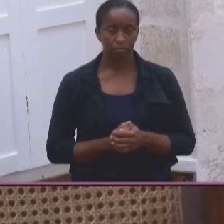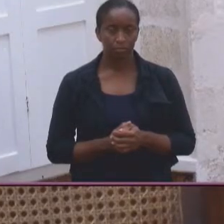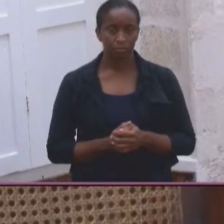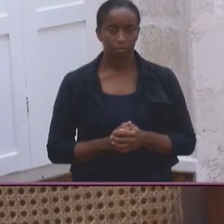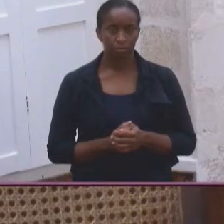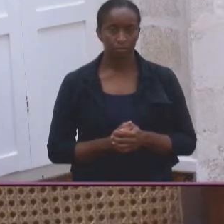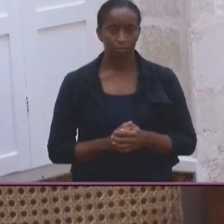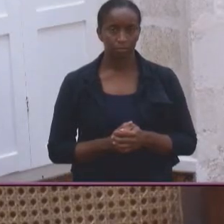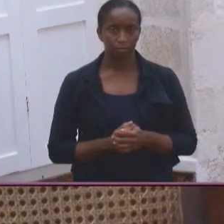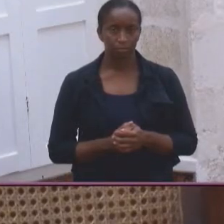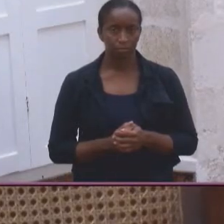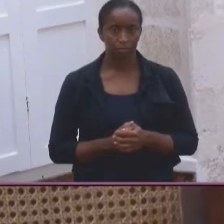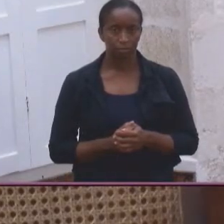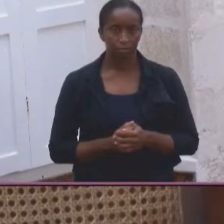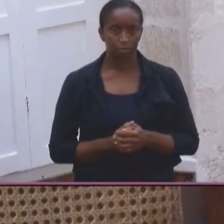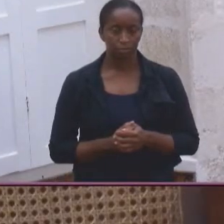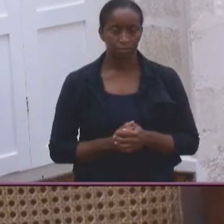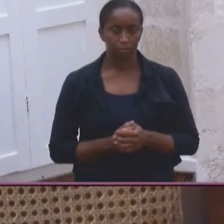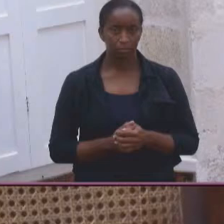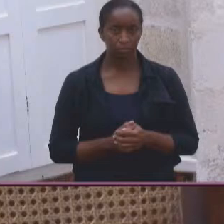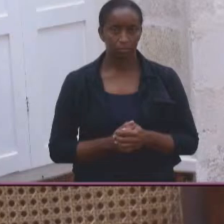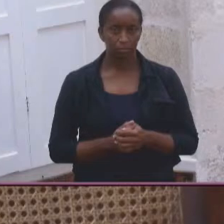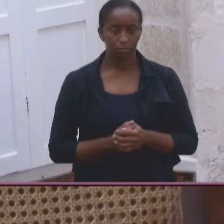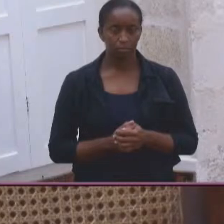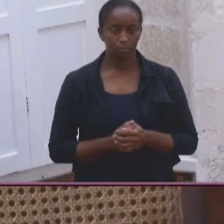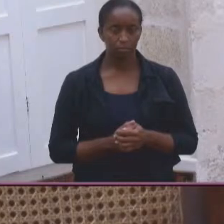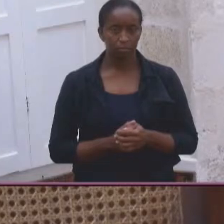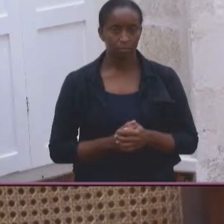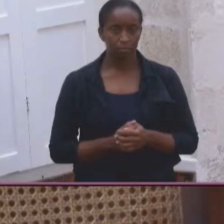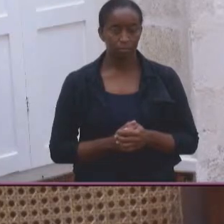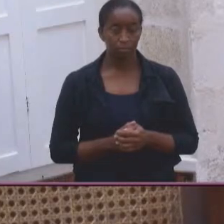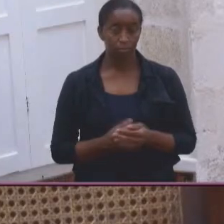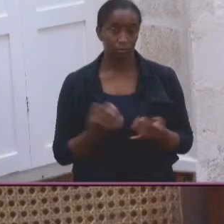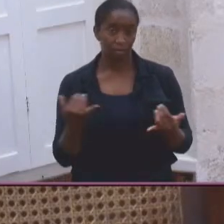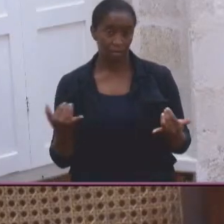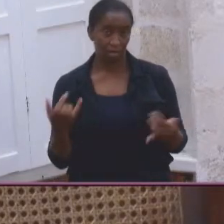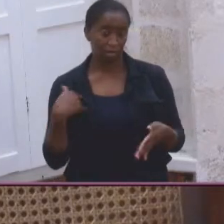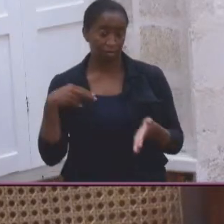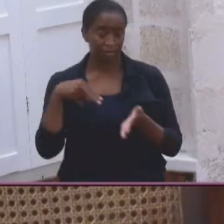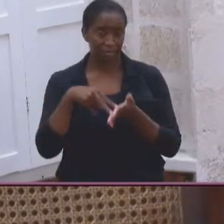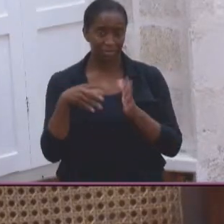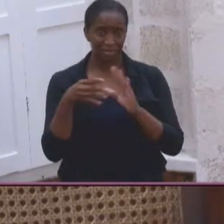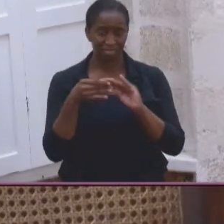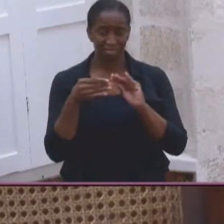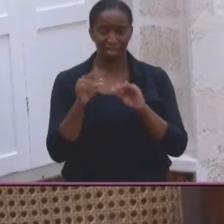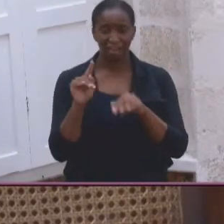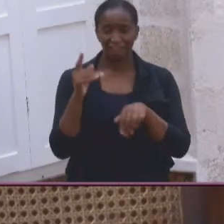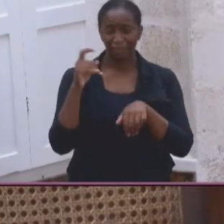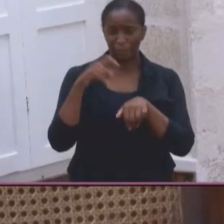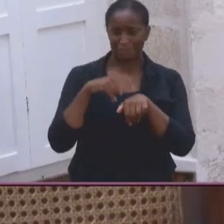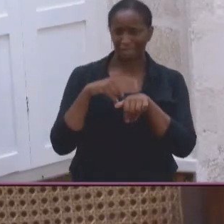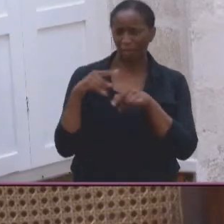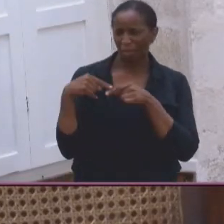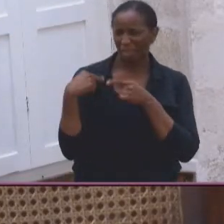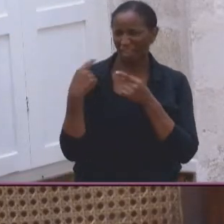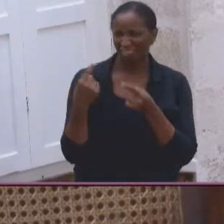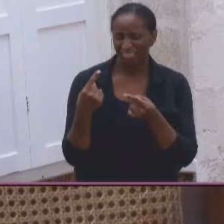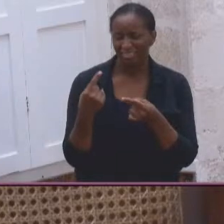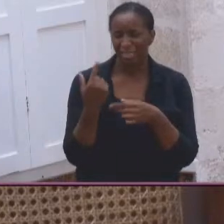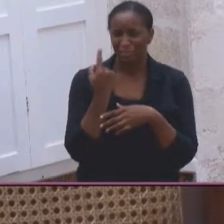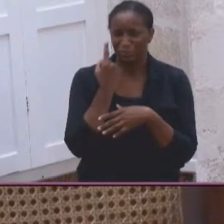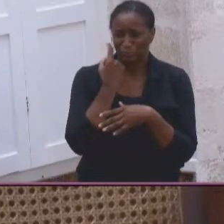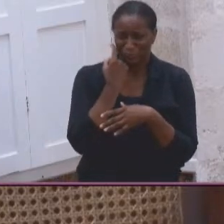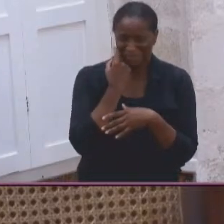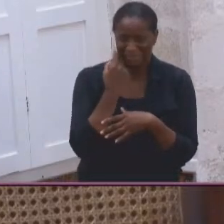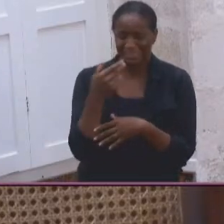horrendous crimes, I would say, in Barbados. I don't know how else to say it. Gun crimes. And